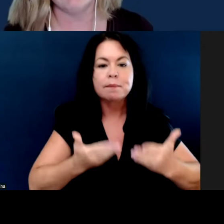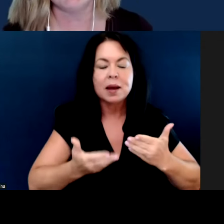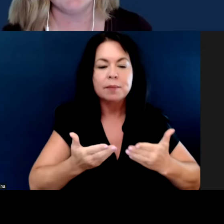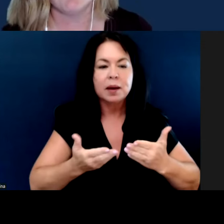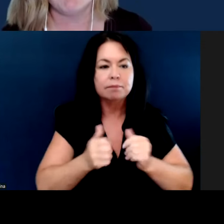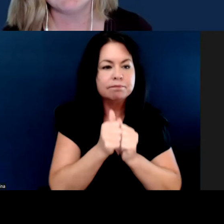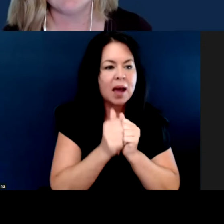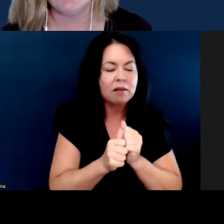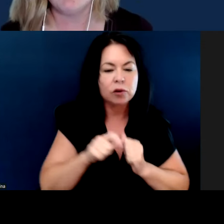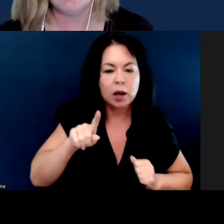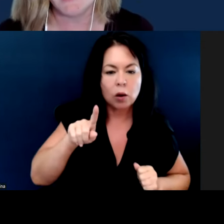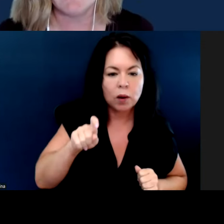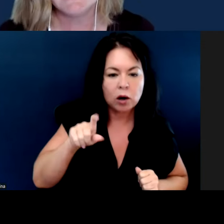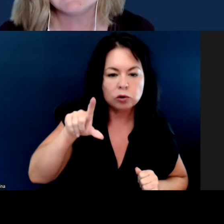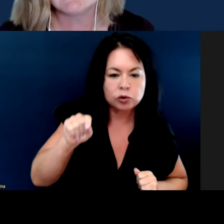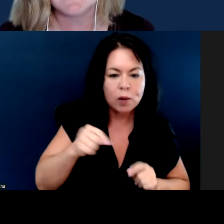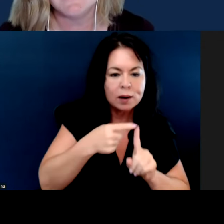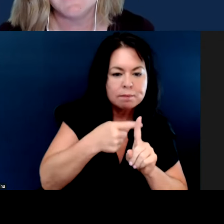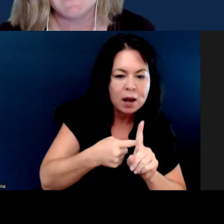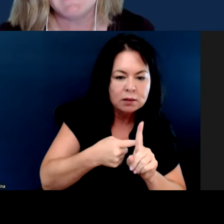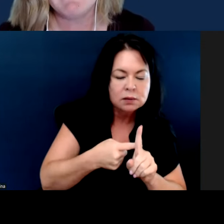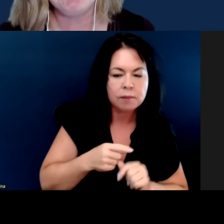or every 24 months if you happen to be high risk.